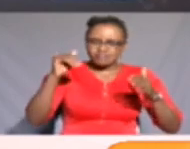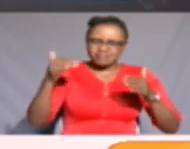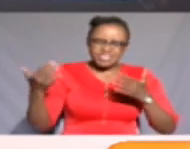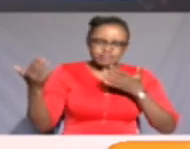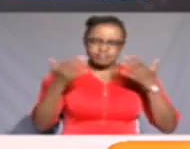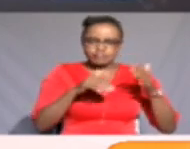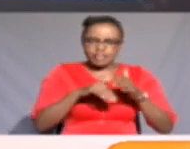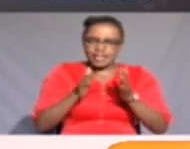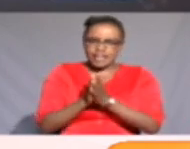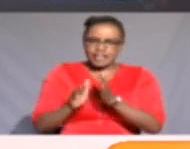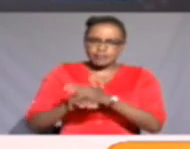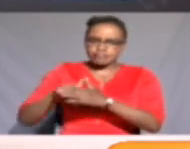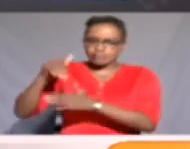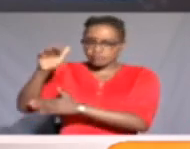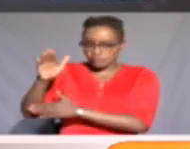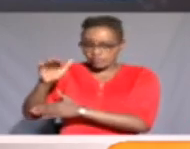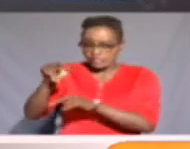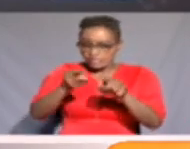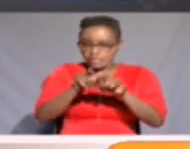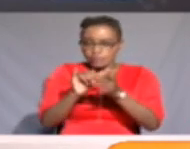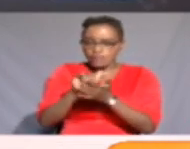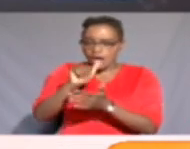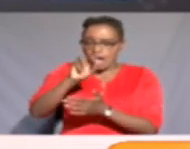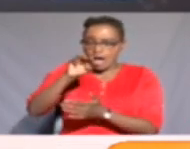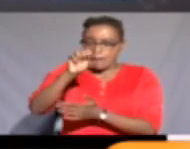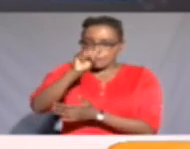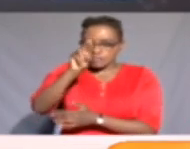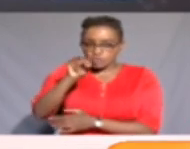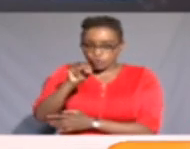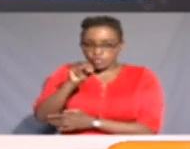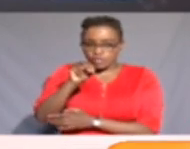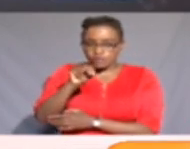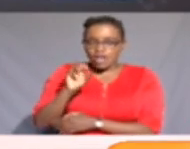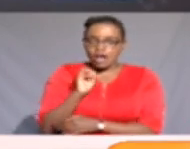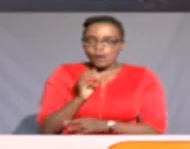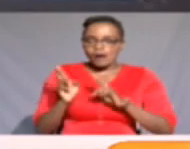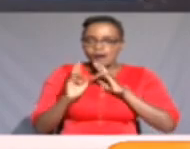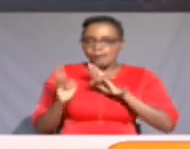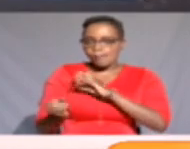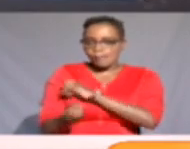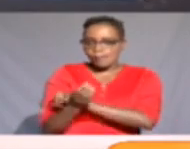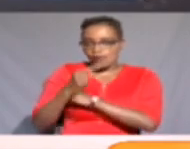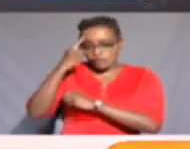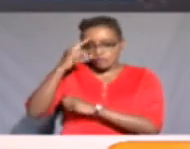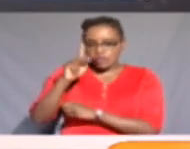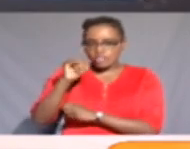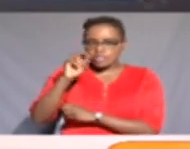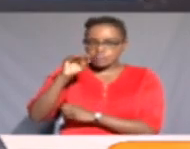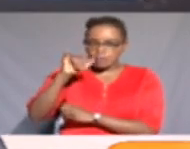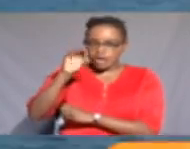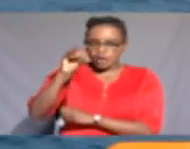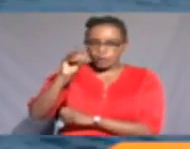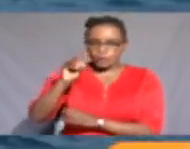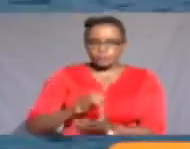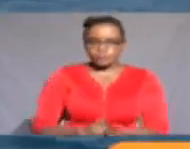they await a complete takeover when AMISOM winds up its mission. Hassan Mugambi reports from Kismayu.